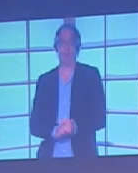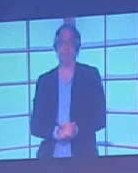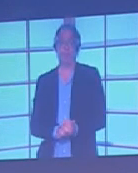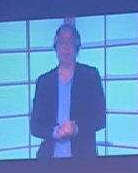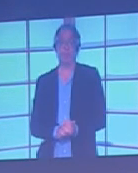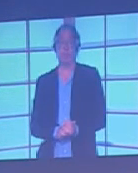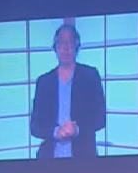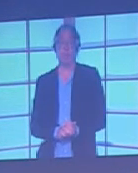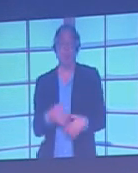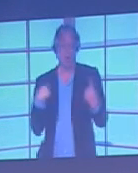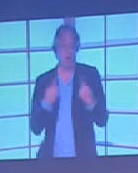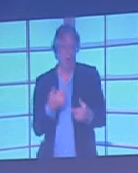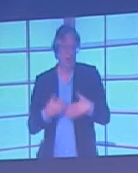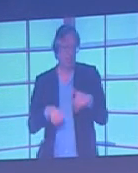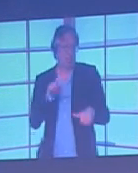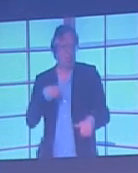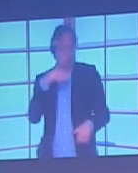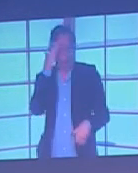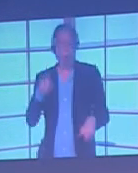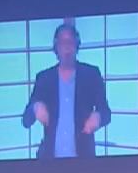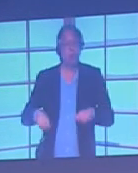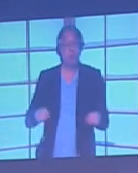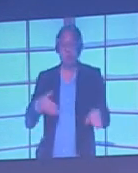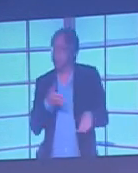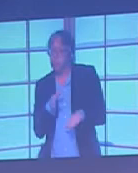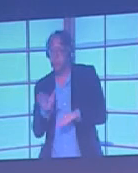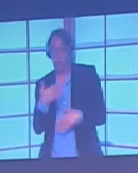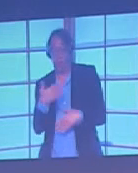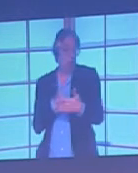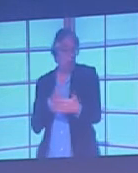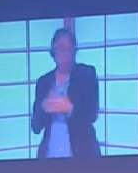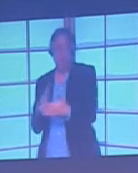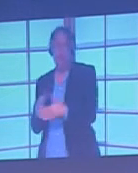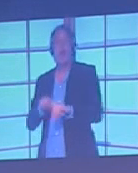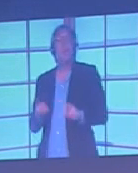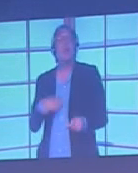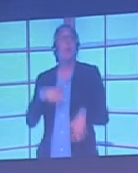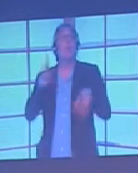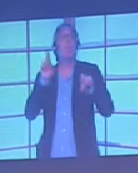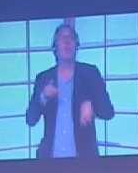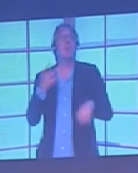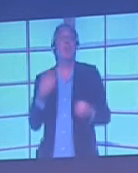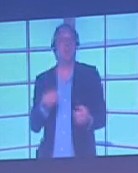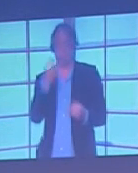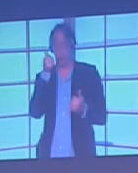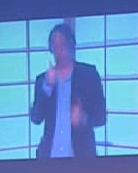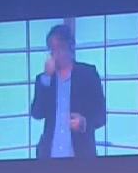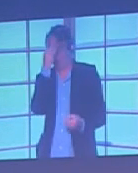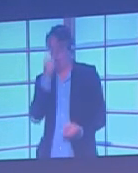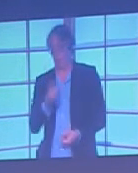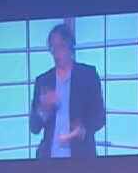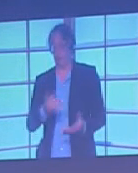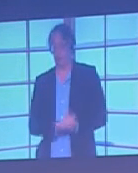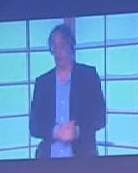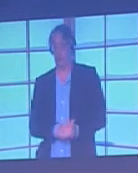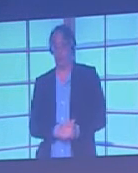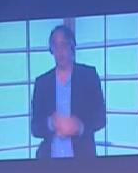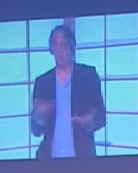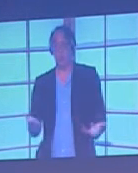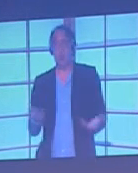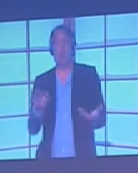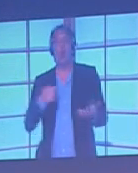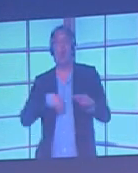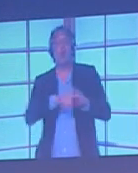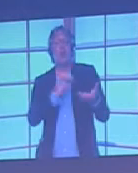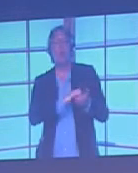getting somewhere, we can usually manage it. But we need proper information. So the clubs need to be putting that on their websites. We need to